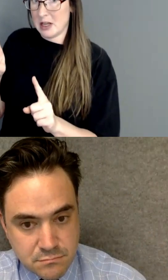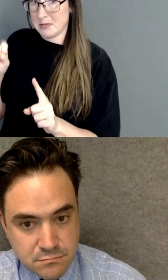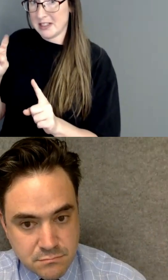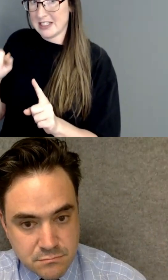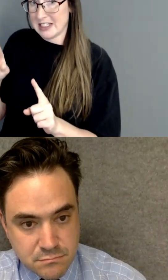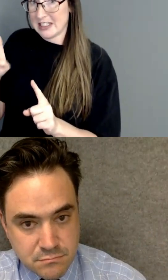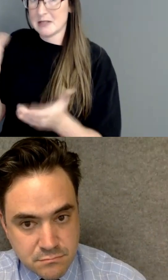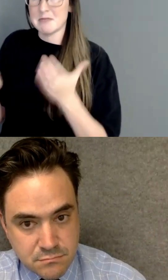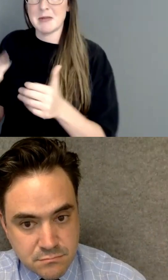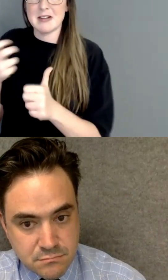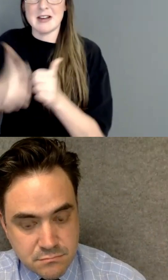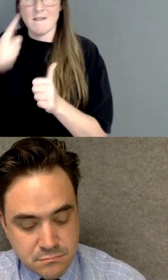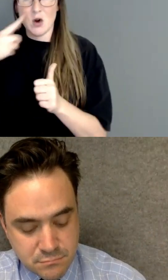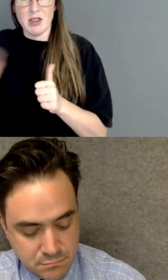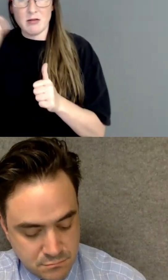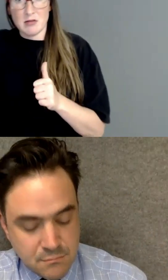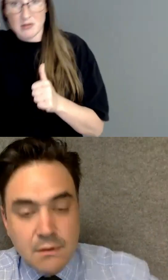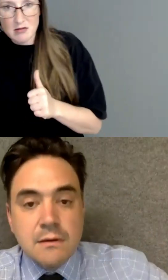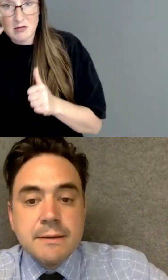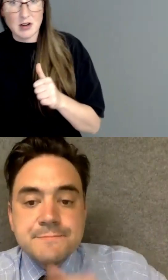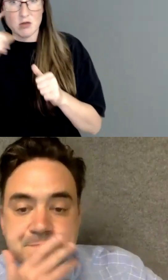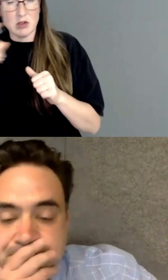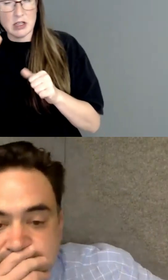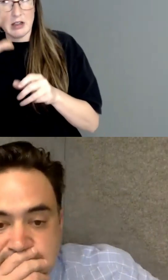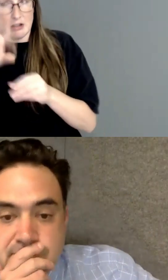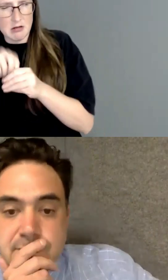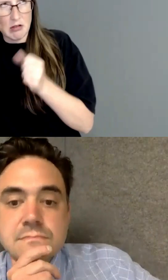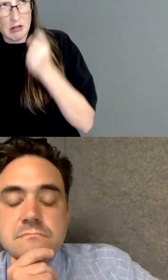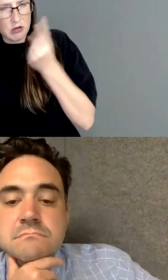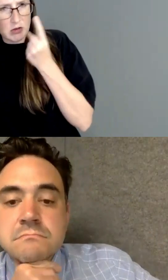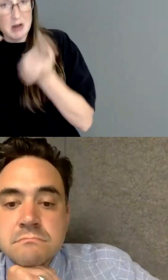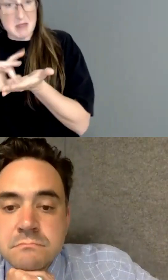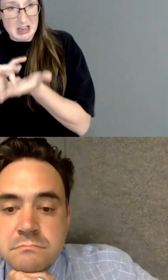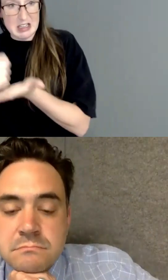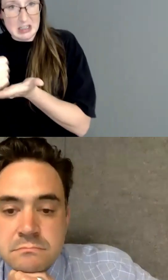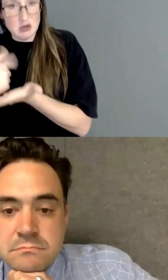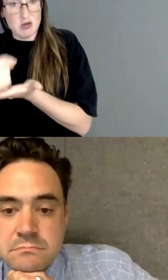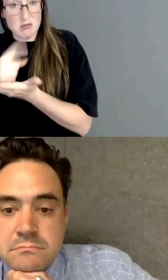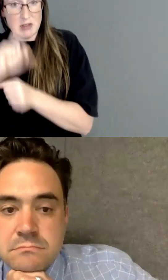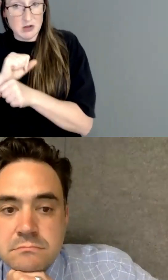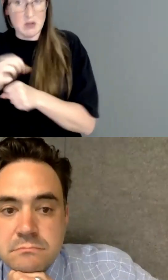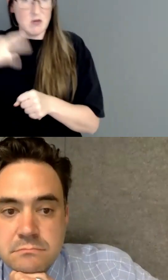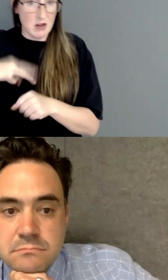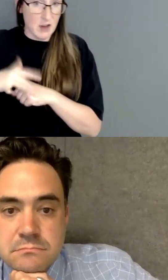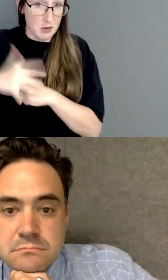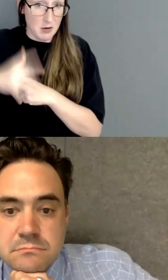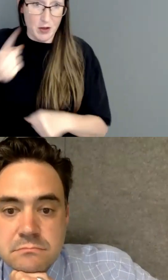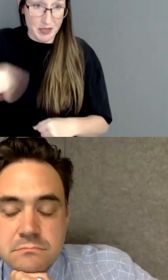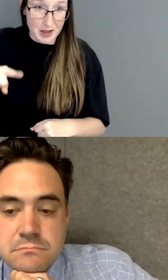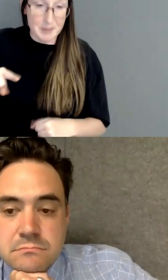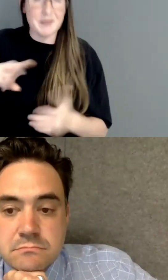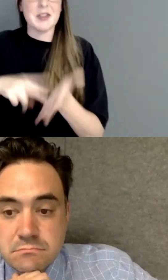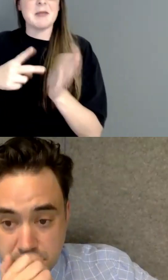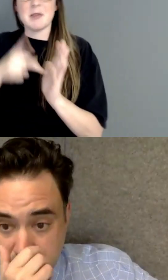be difficult for them to comprehend or take into consideration that medication-assisted treatment may be useful and available to them. And therefore,